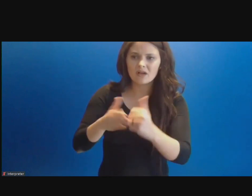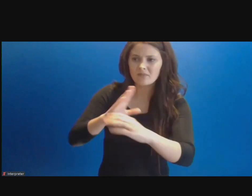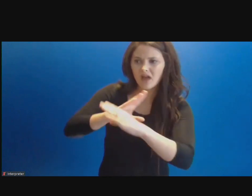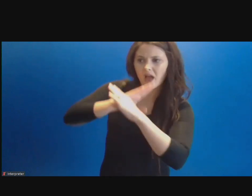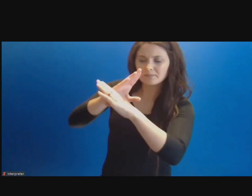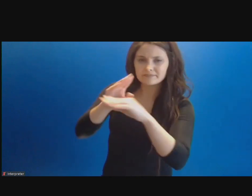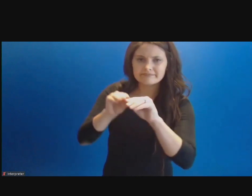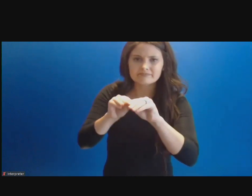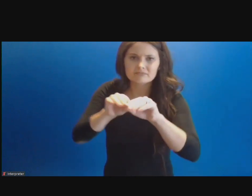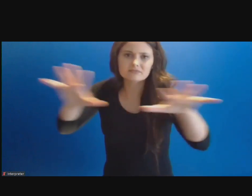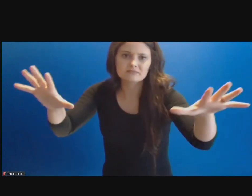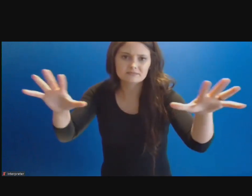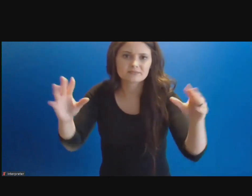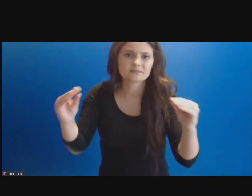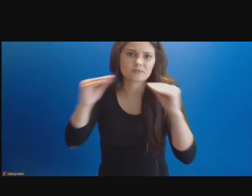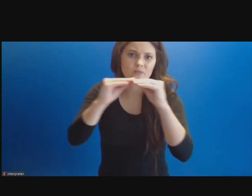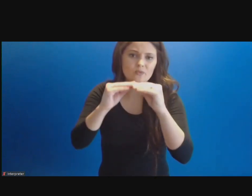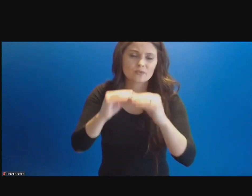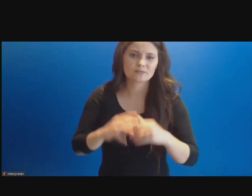of coronavirus.